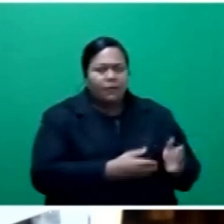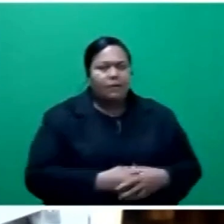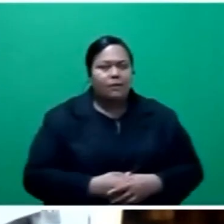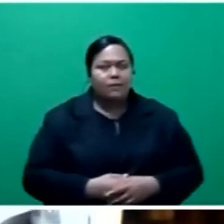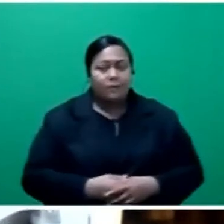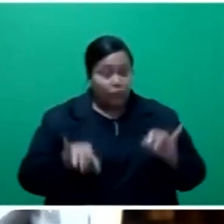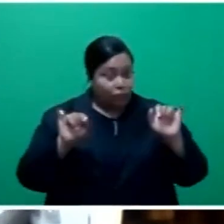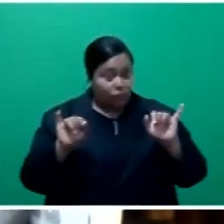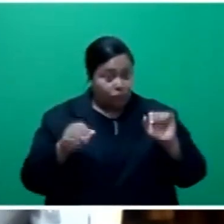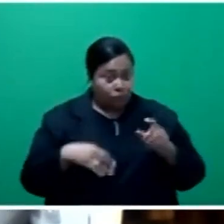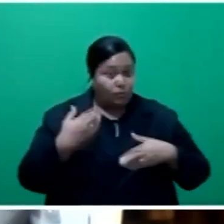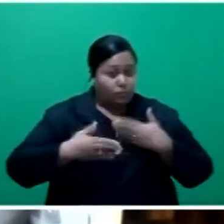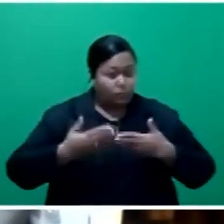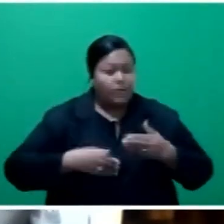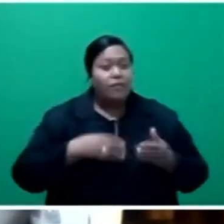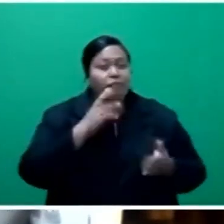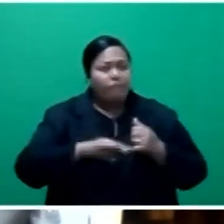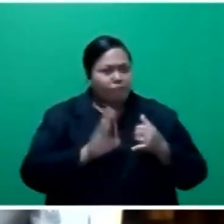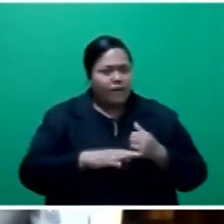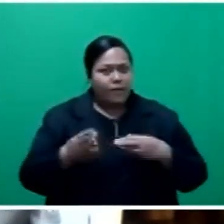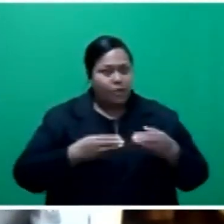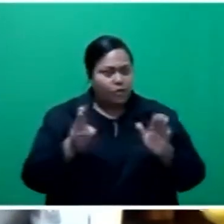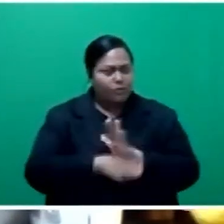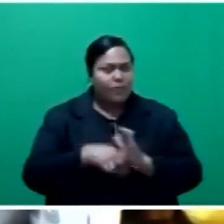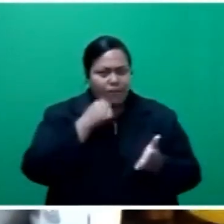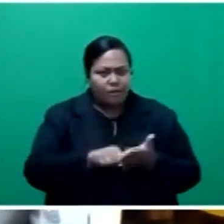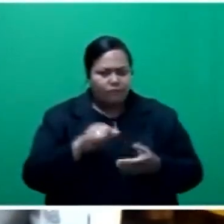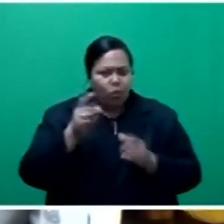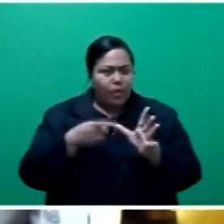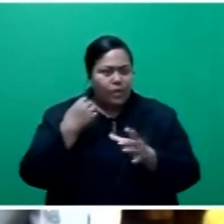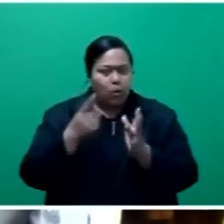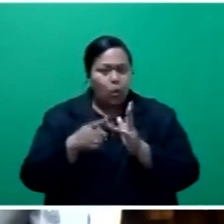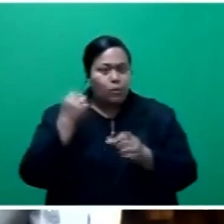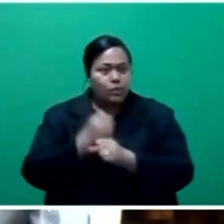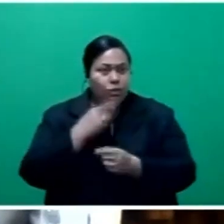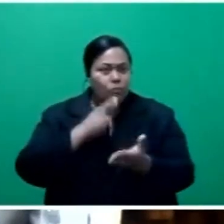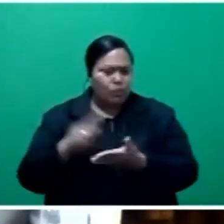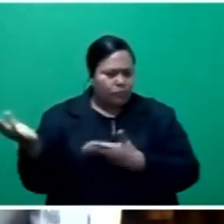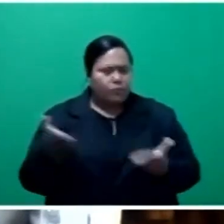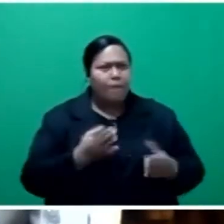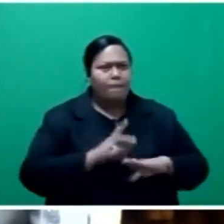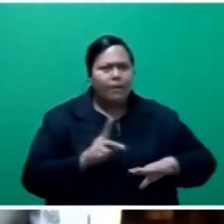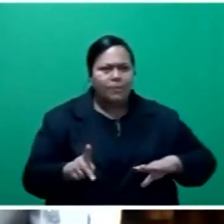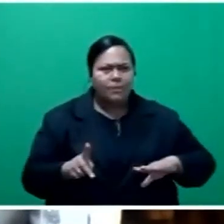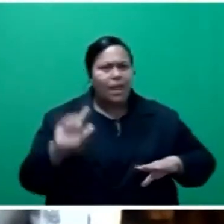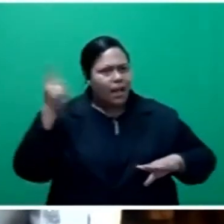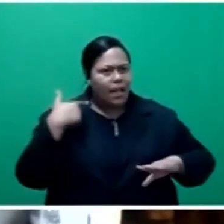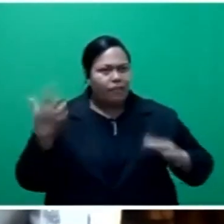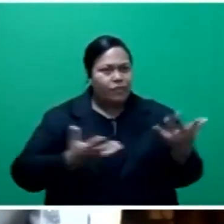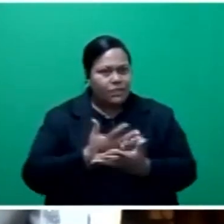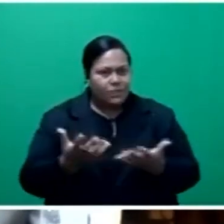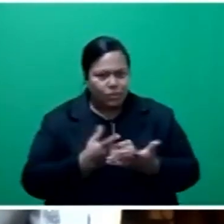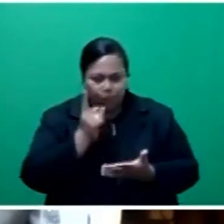subsequently raised in the final management letter in the Auditor General's report to Parliament. Lack of consultation with the clients on the changes